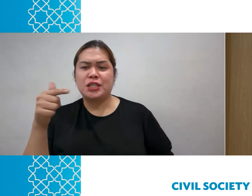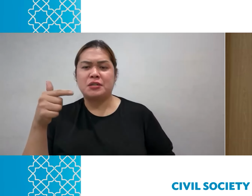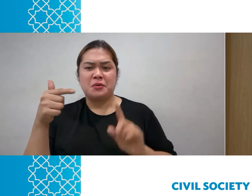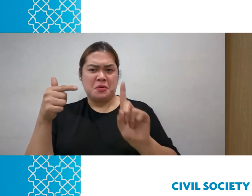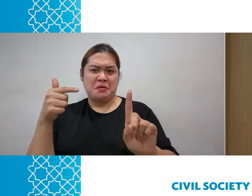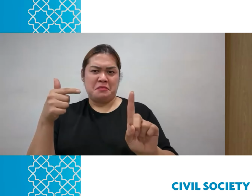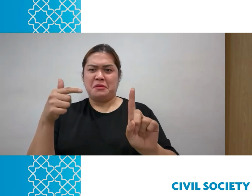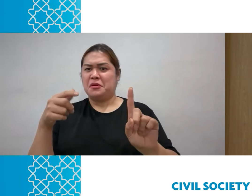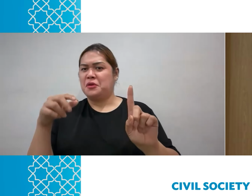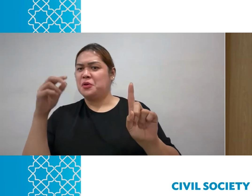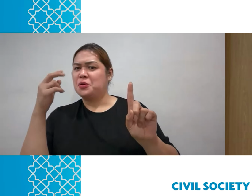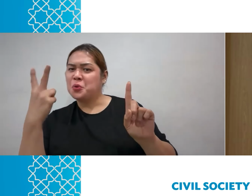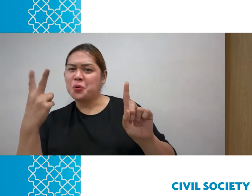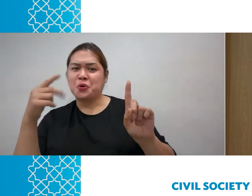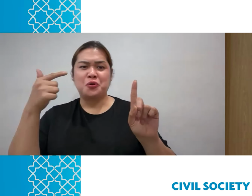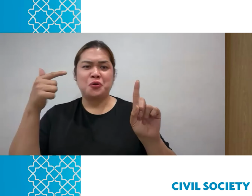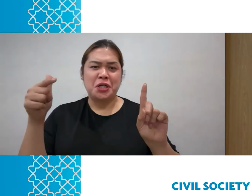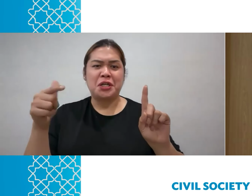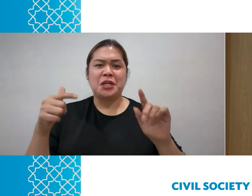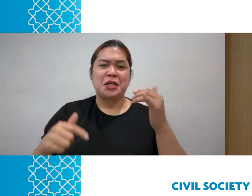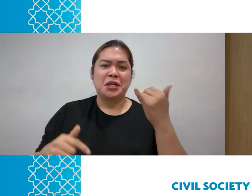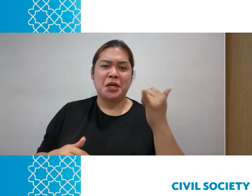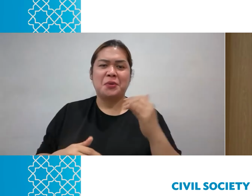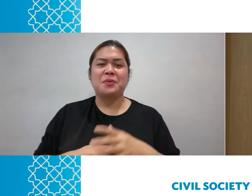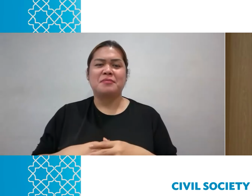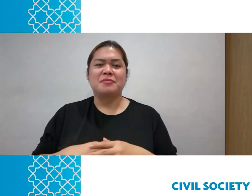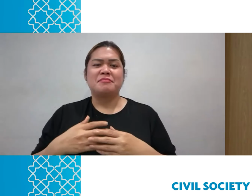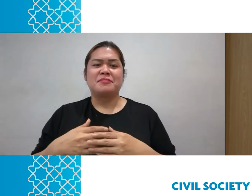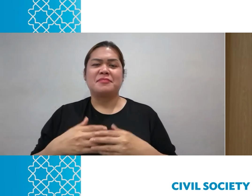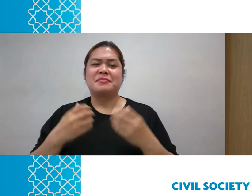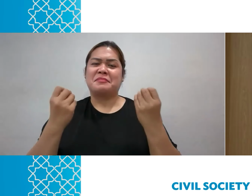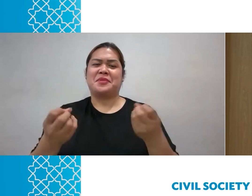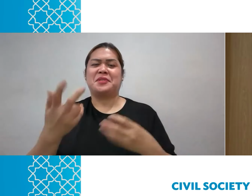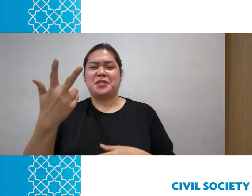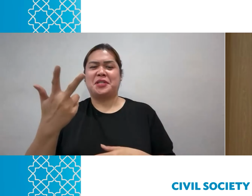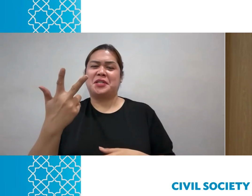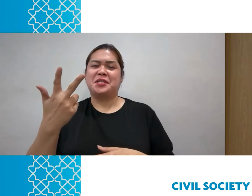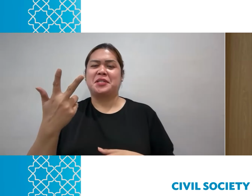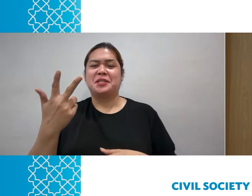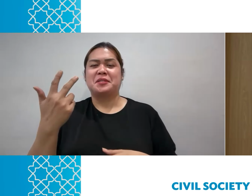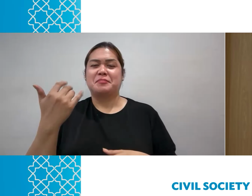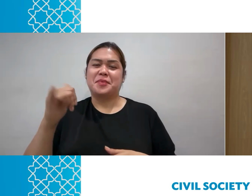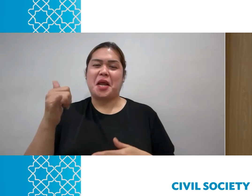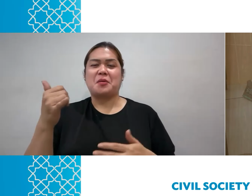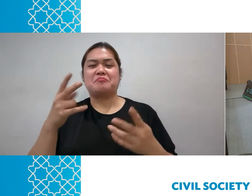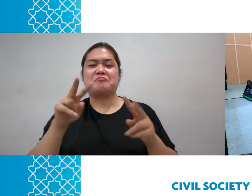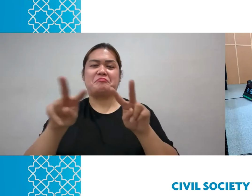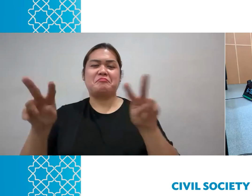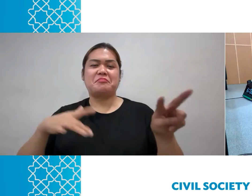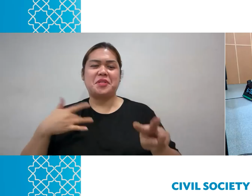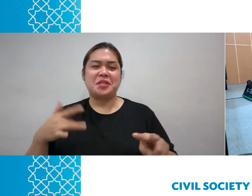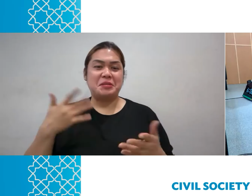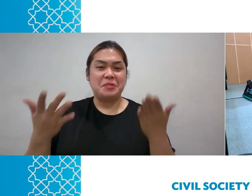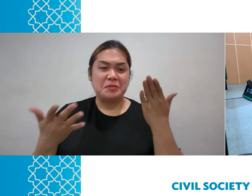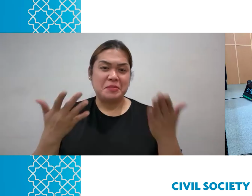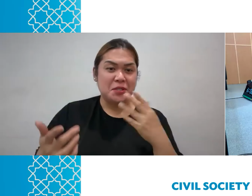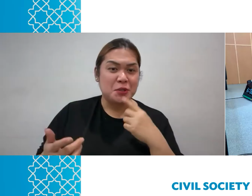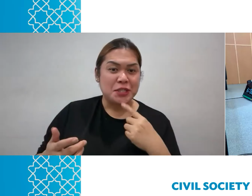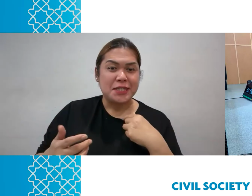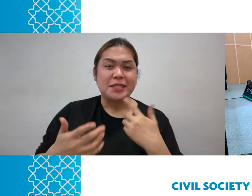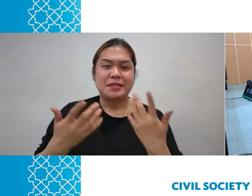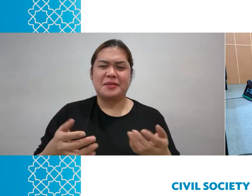three greens. I think the majority of the room feels more yellow, maybe more leaning red. There are no wrong answers. And